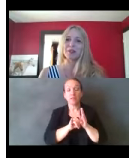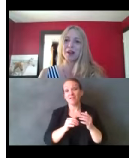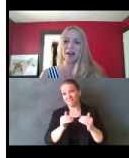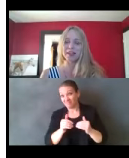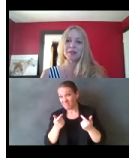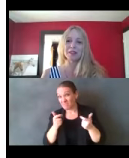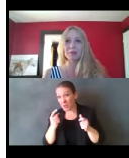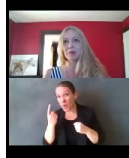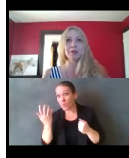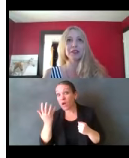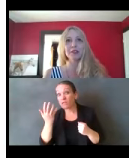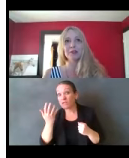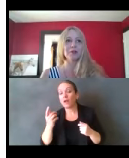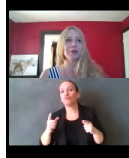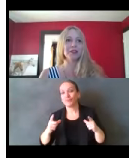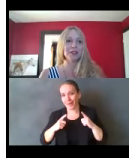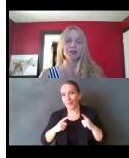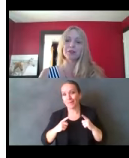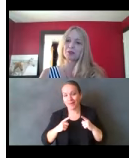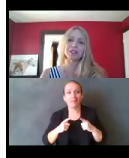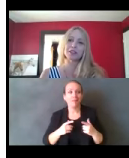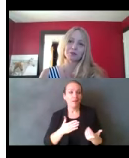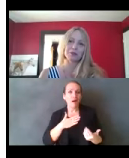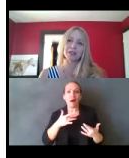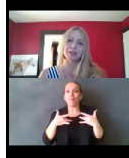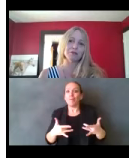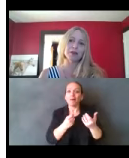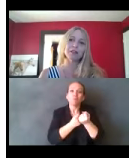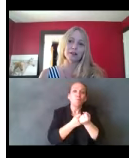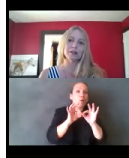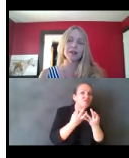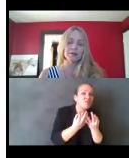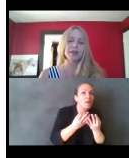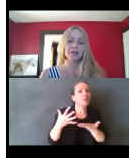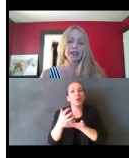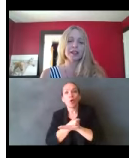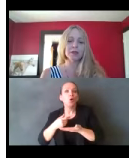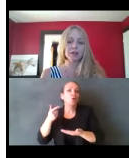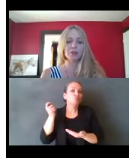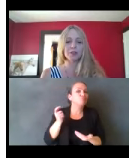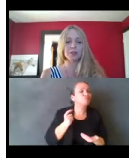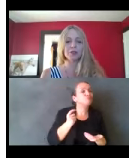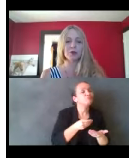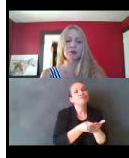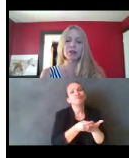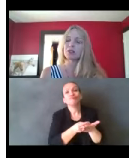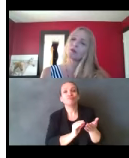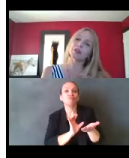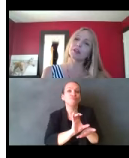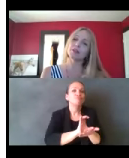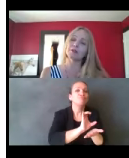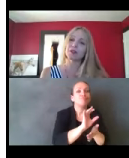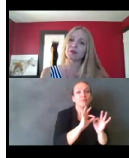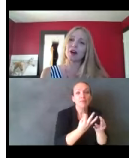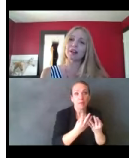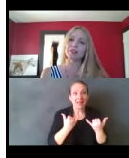role that you had in being a breadwinner or, your association with friends and family there, that can be a huge one too. So